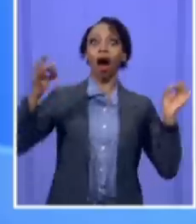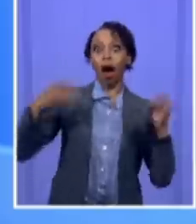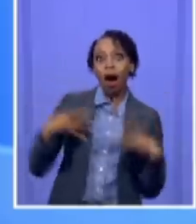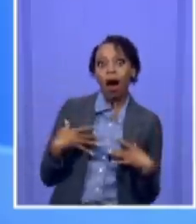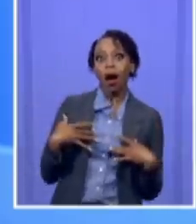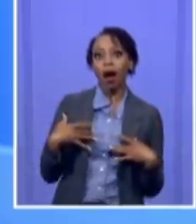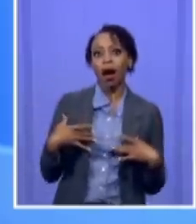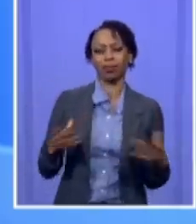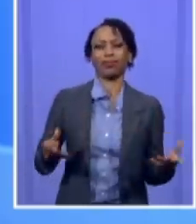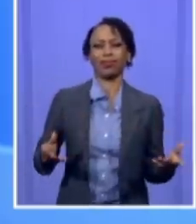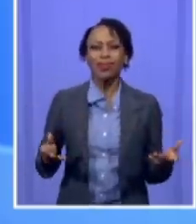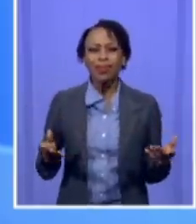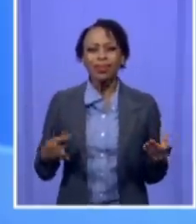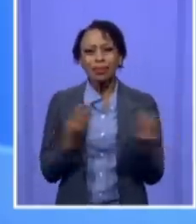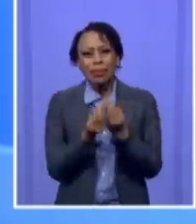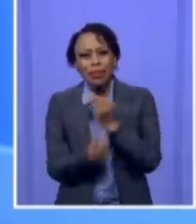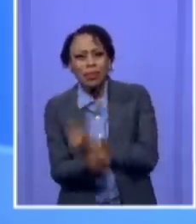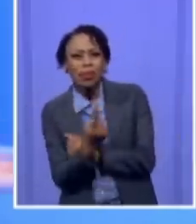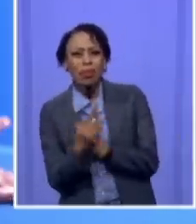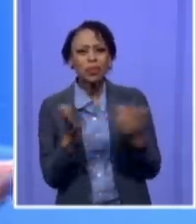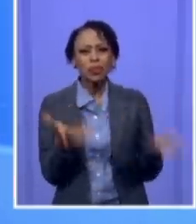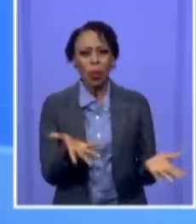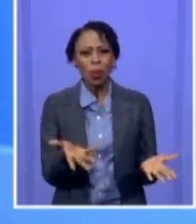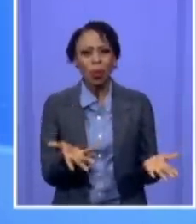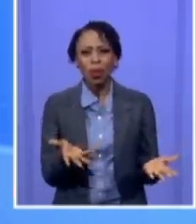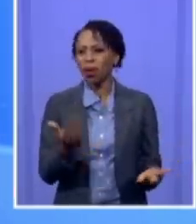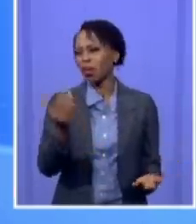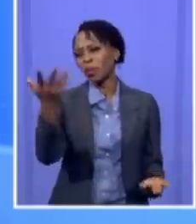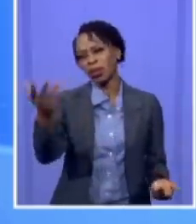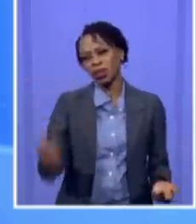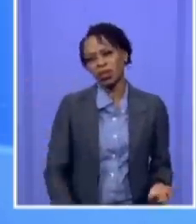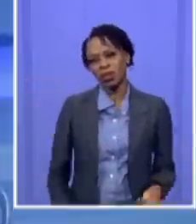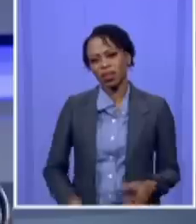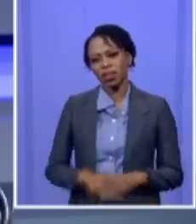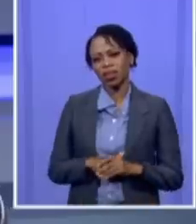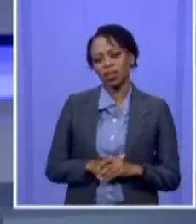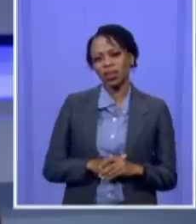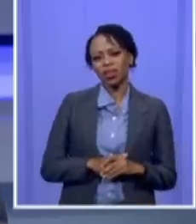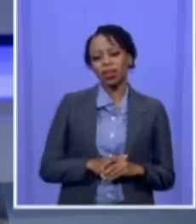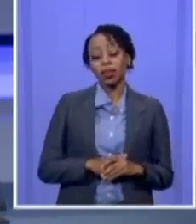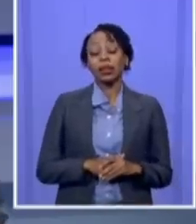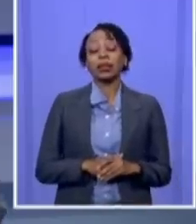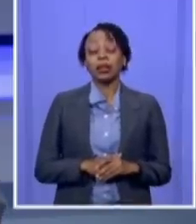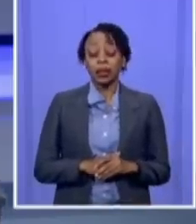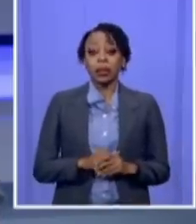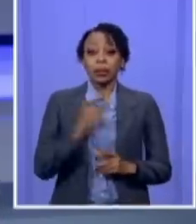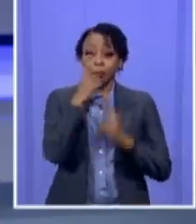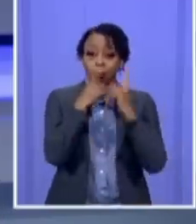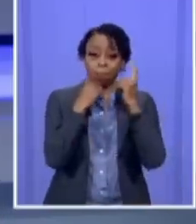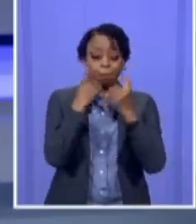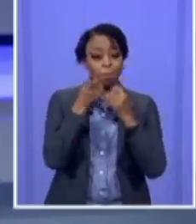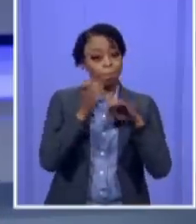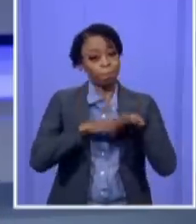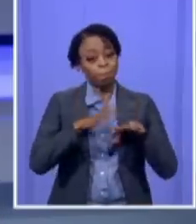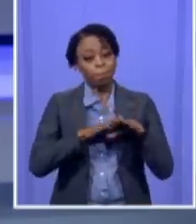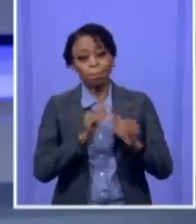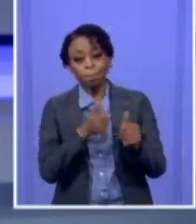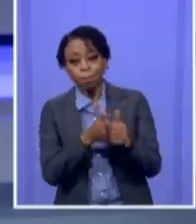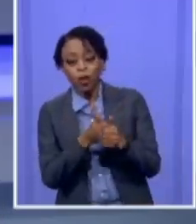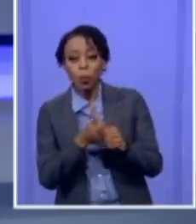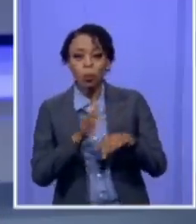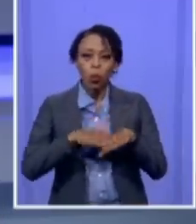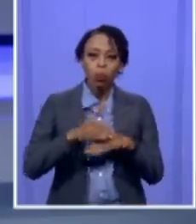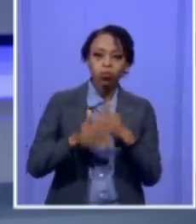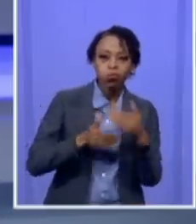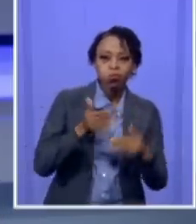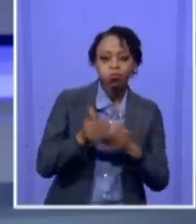surprised when things like this take place? Come on, Desiree. I suppose we'll stay with questions and also try to follow that process